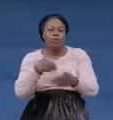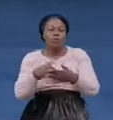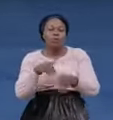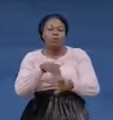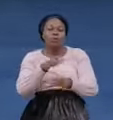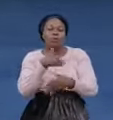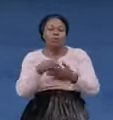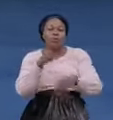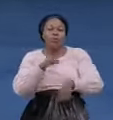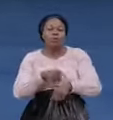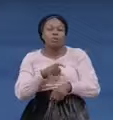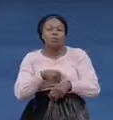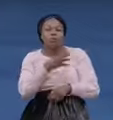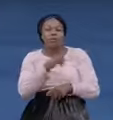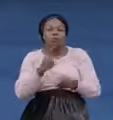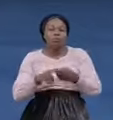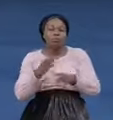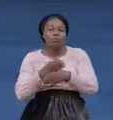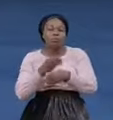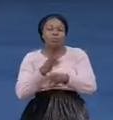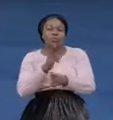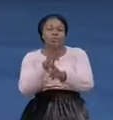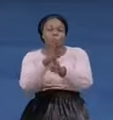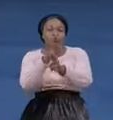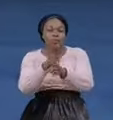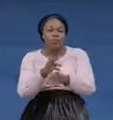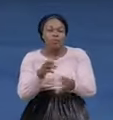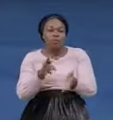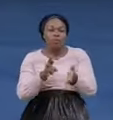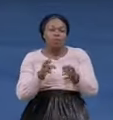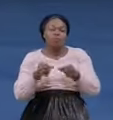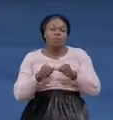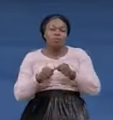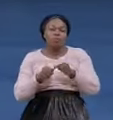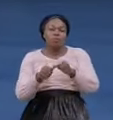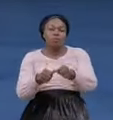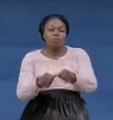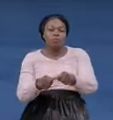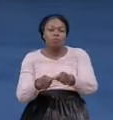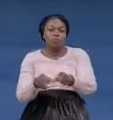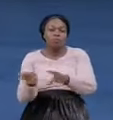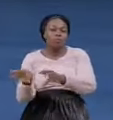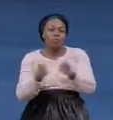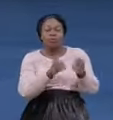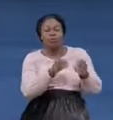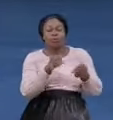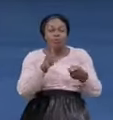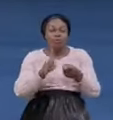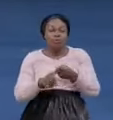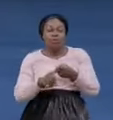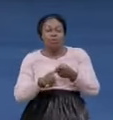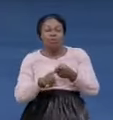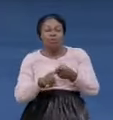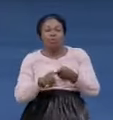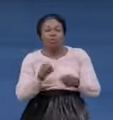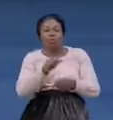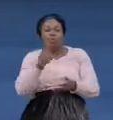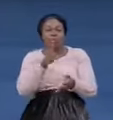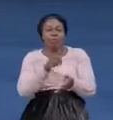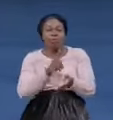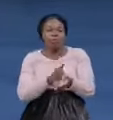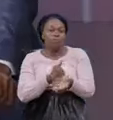make appropriate referrals to ensure patient safety. I'm proud to be a medical doctor.